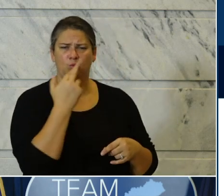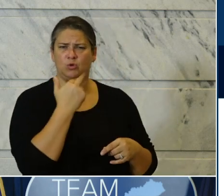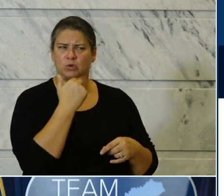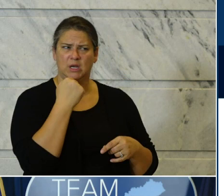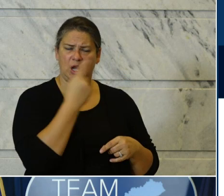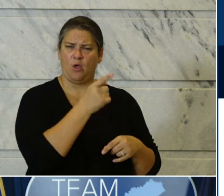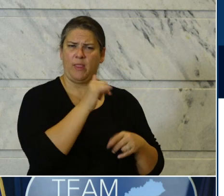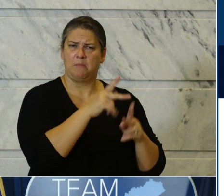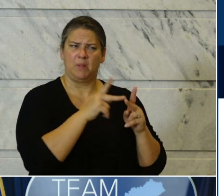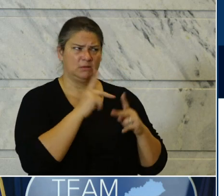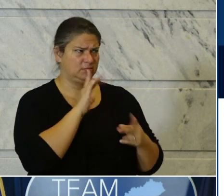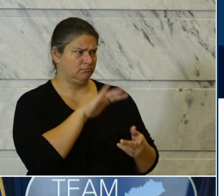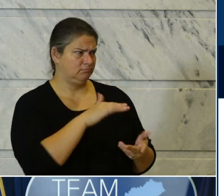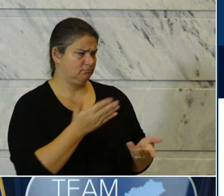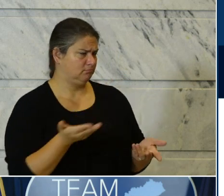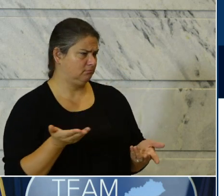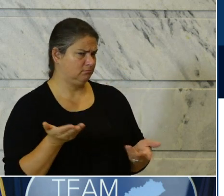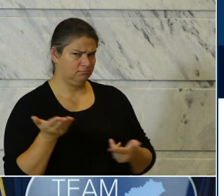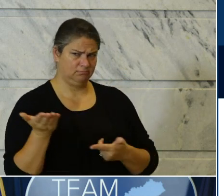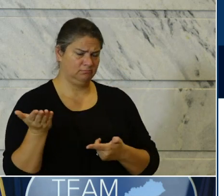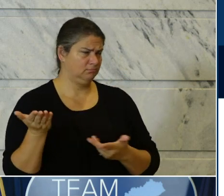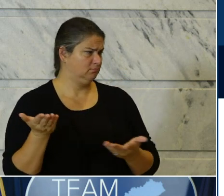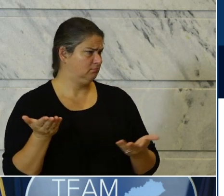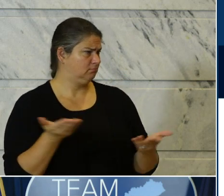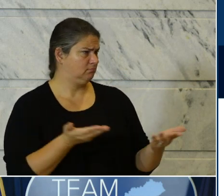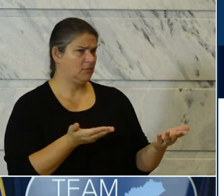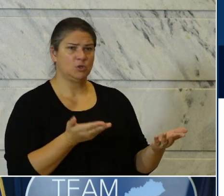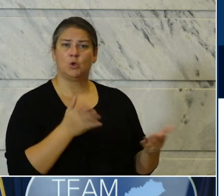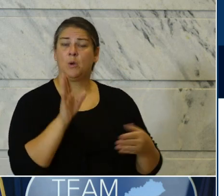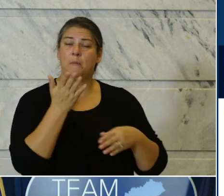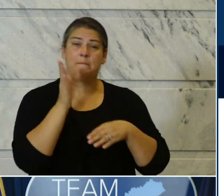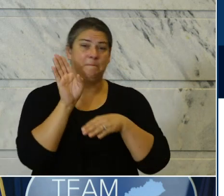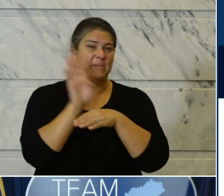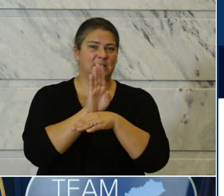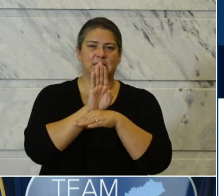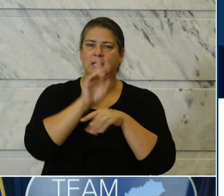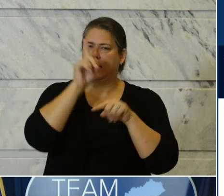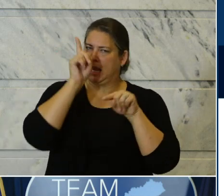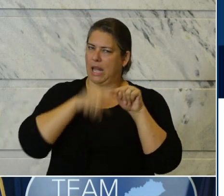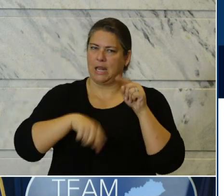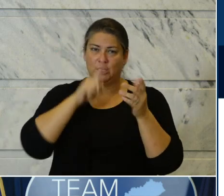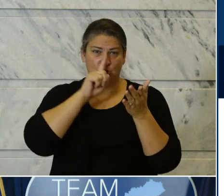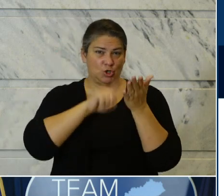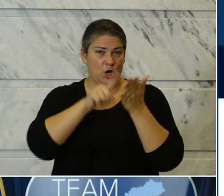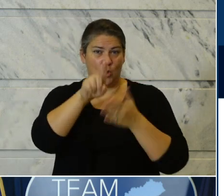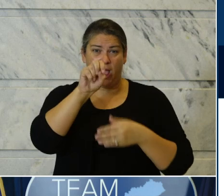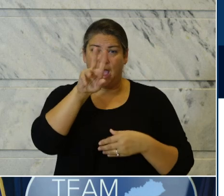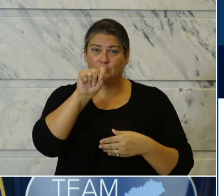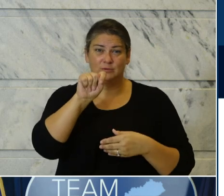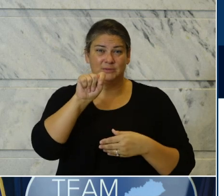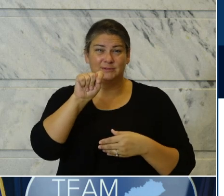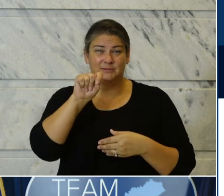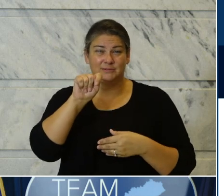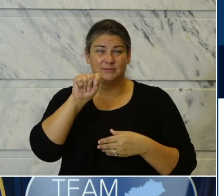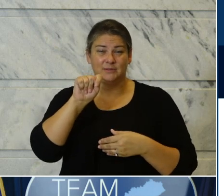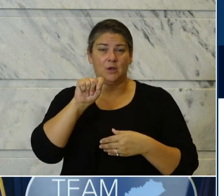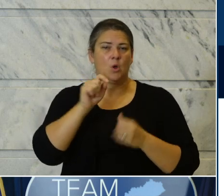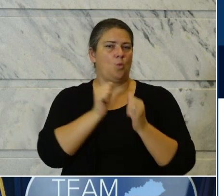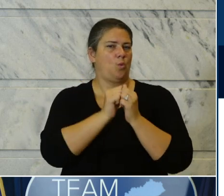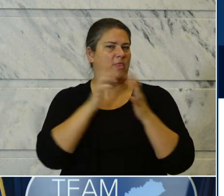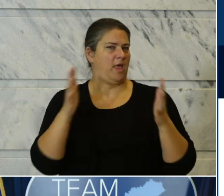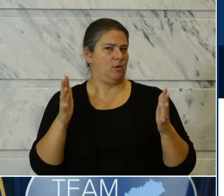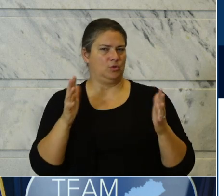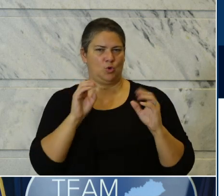up the enforcement, and so for our businesses, cannot check people out who aren't wearing a mask. No shoes, no